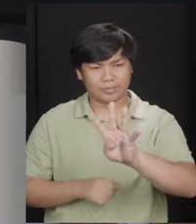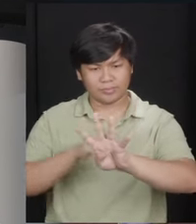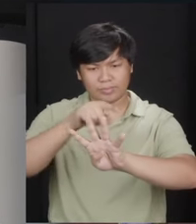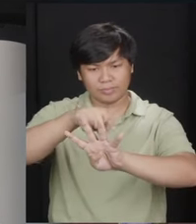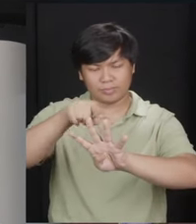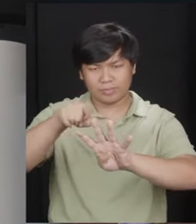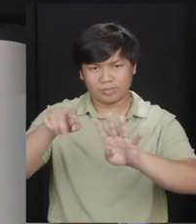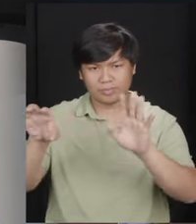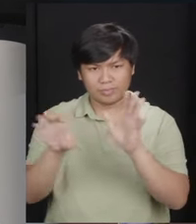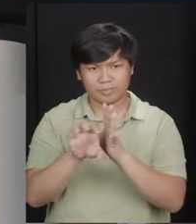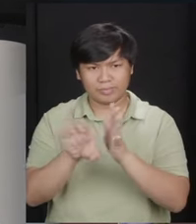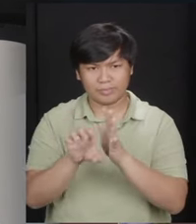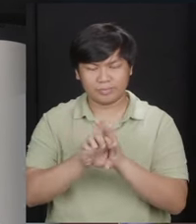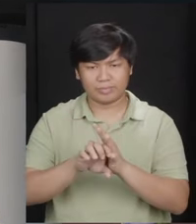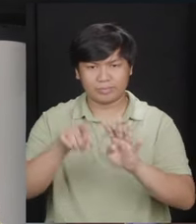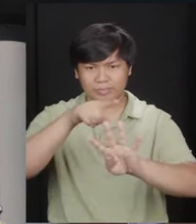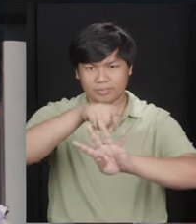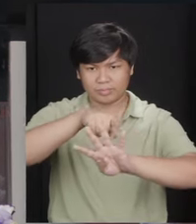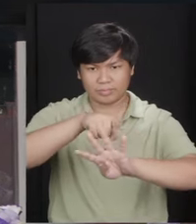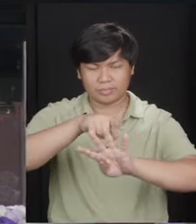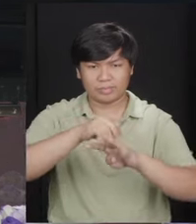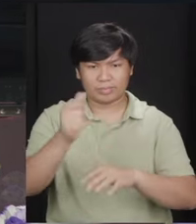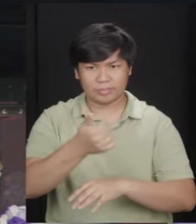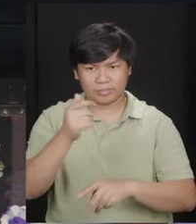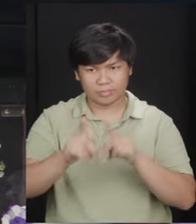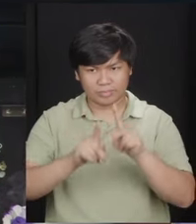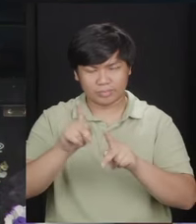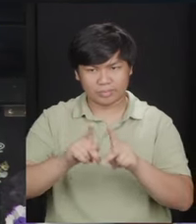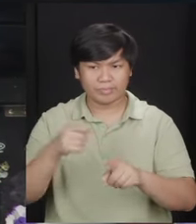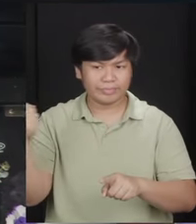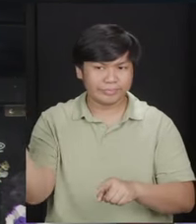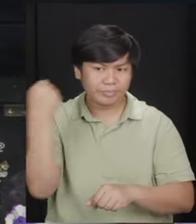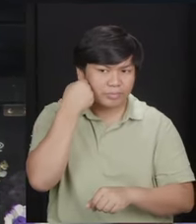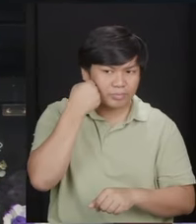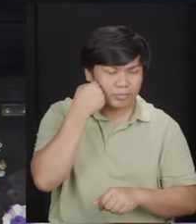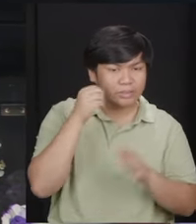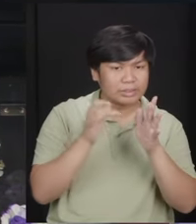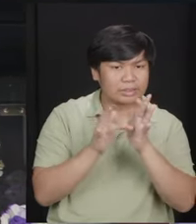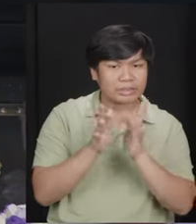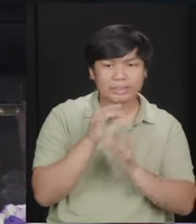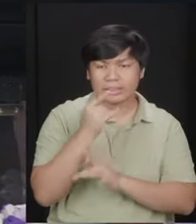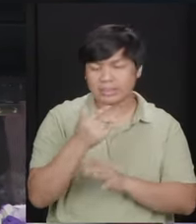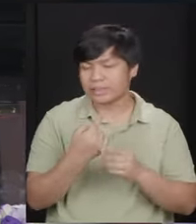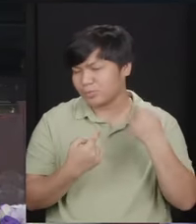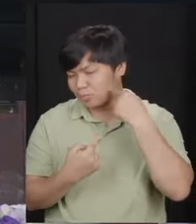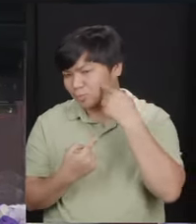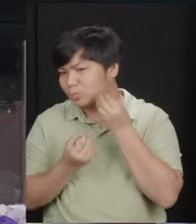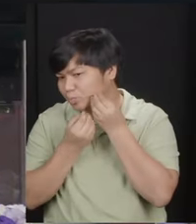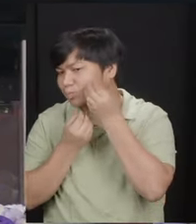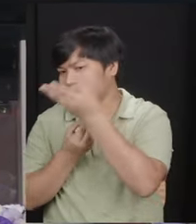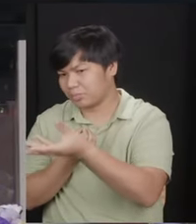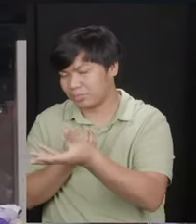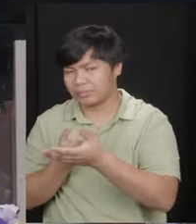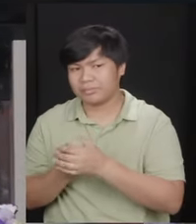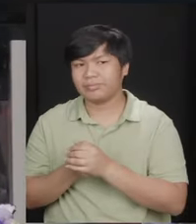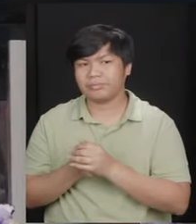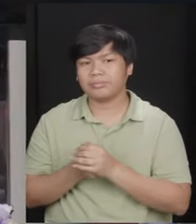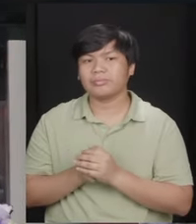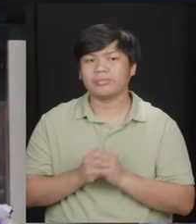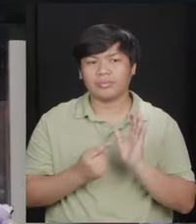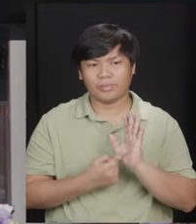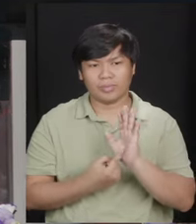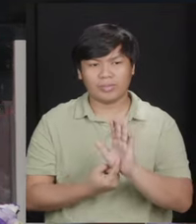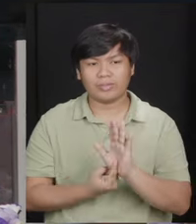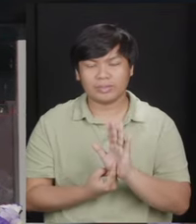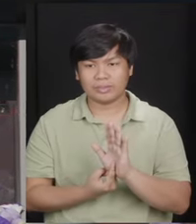One. The first one is when someone strikes you on the cheek, Jesus said, offer the other also. This is a reference, as if you